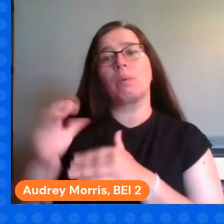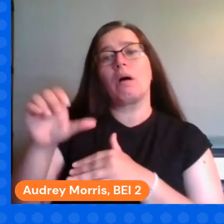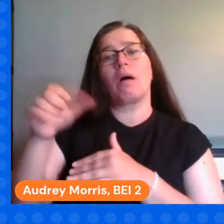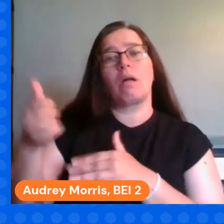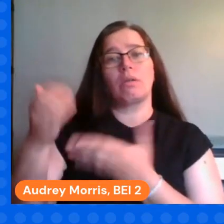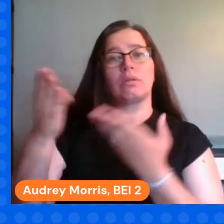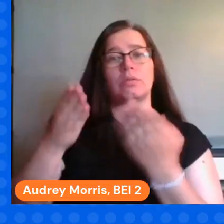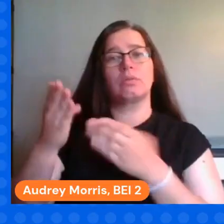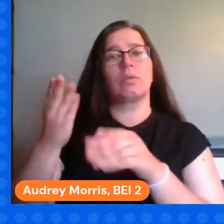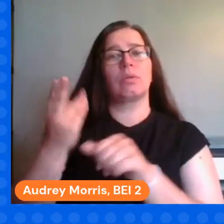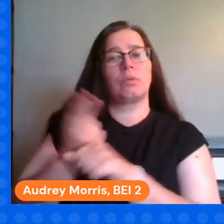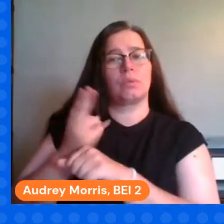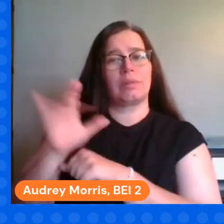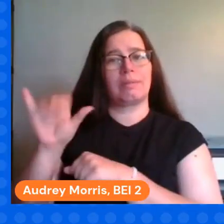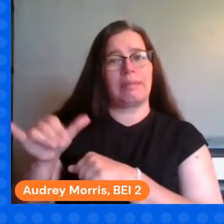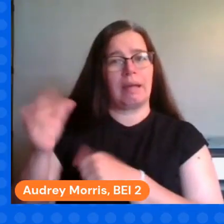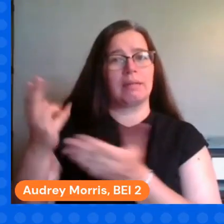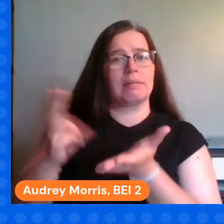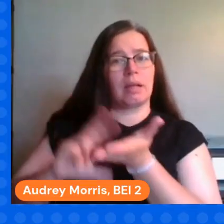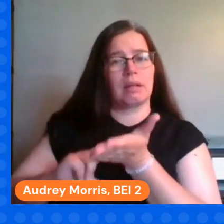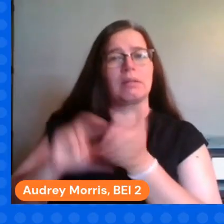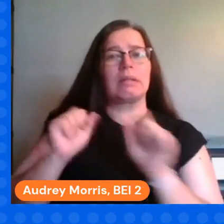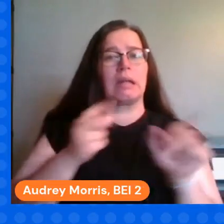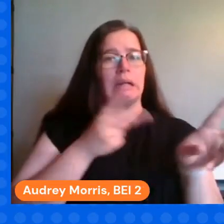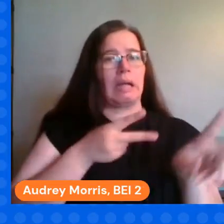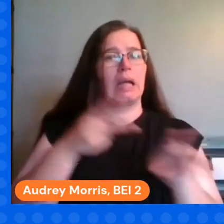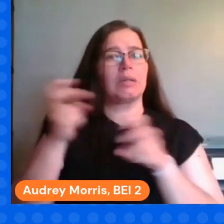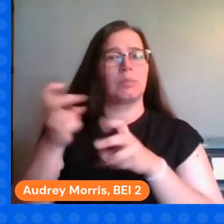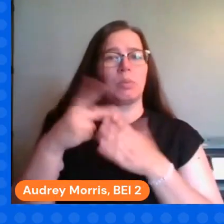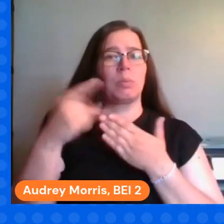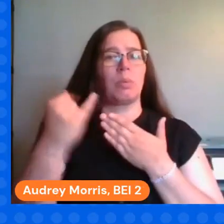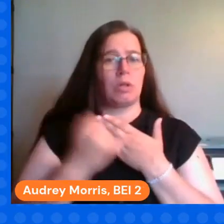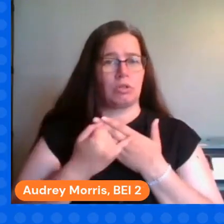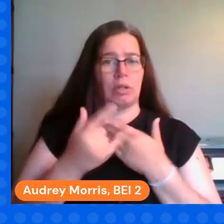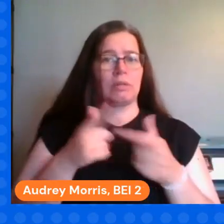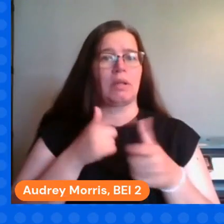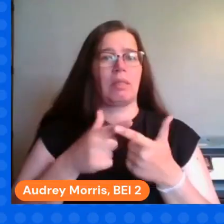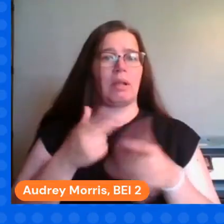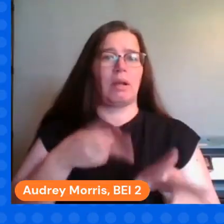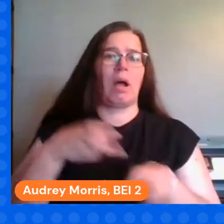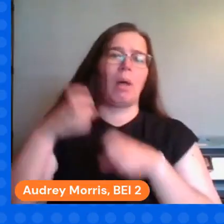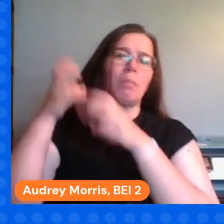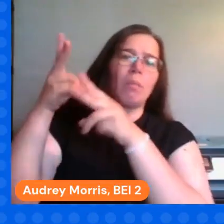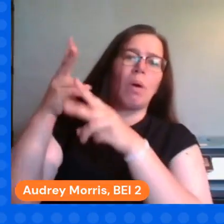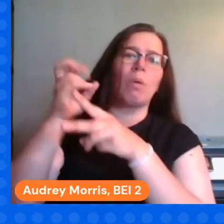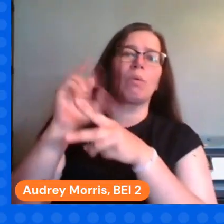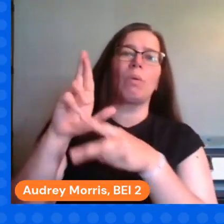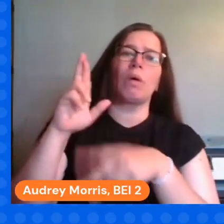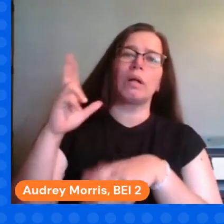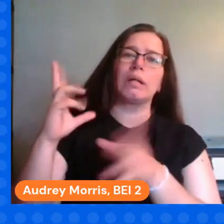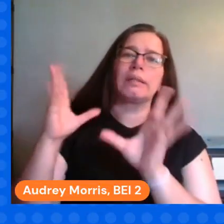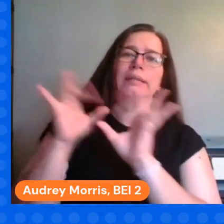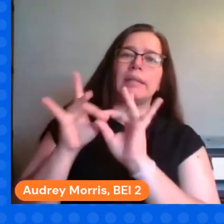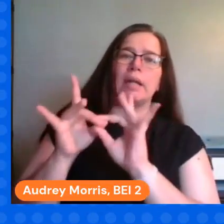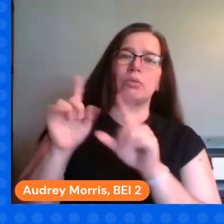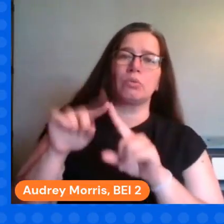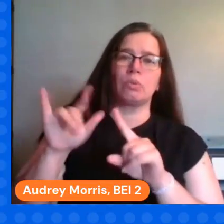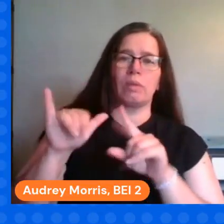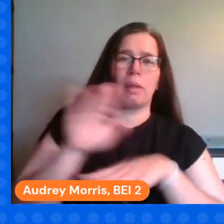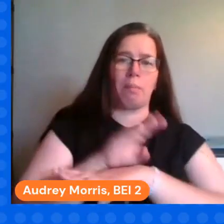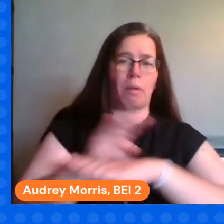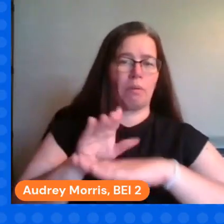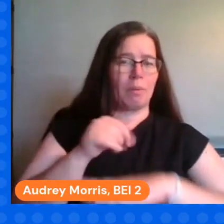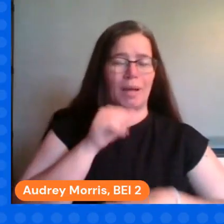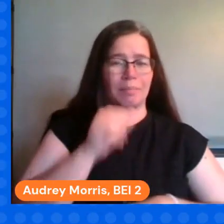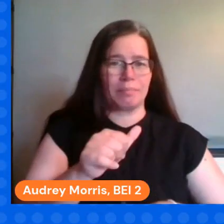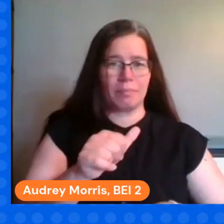you should be able to export OctoStudio projects and then upload them or attach them into those platforms. So we won't have